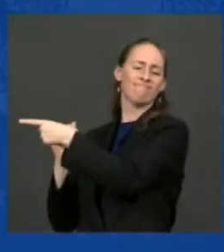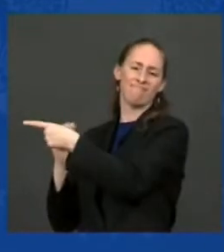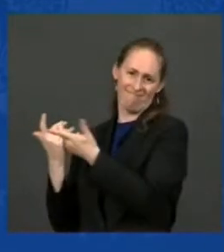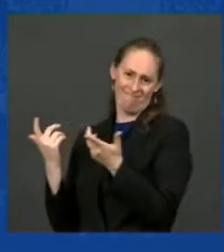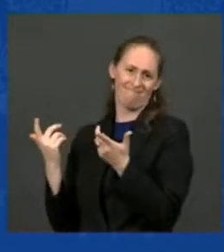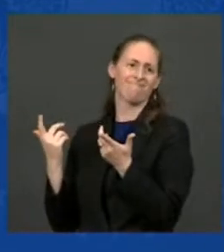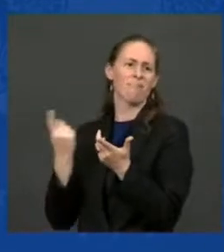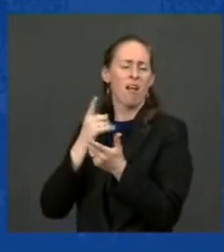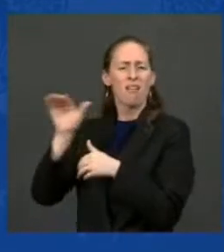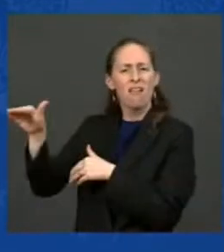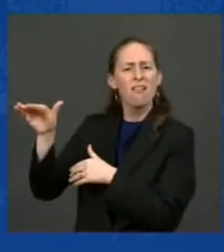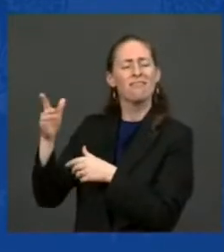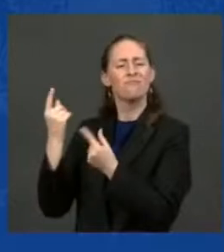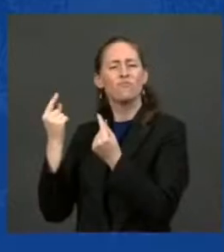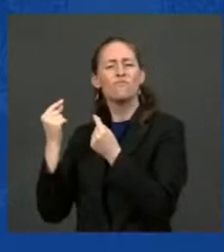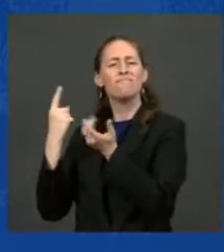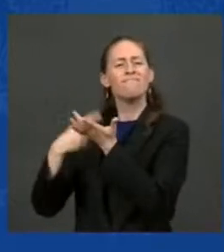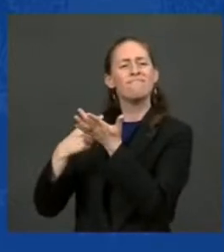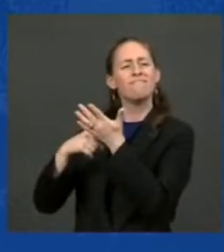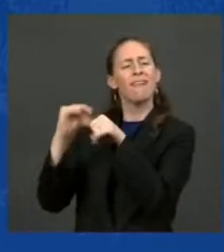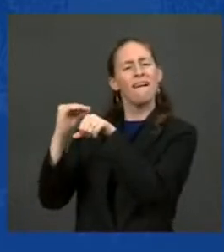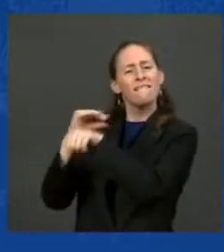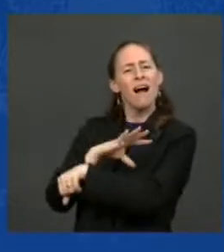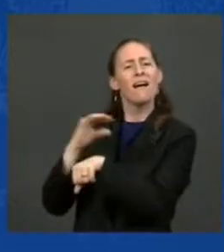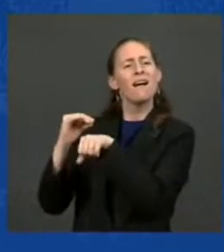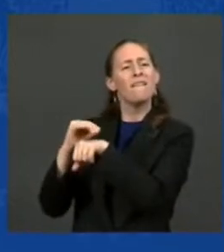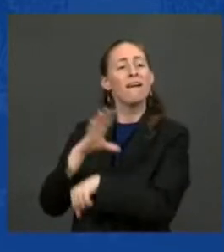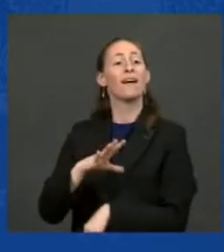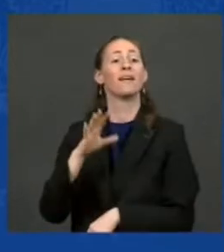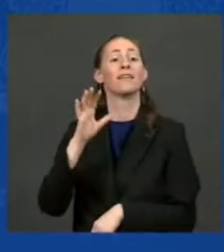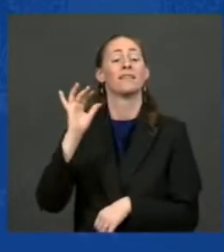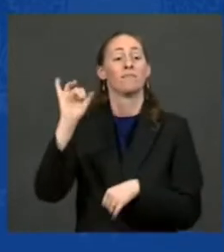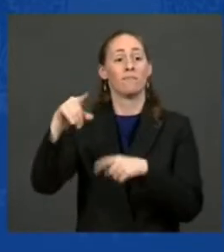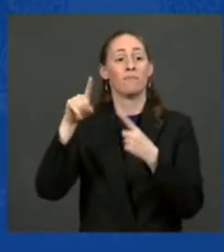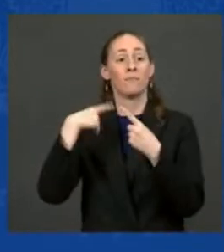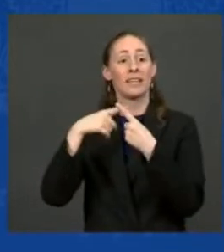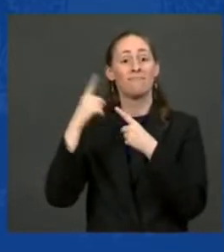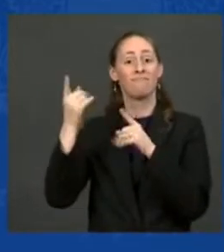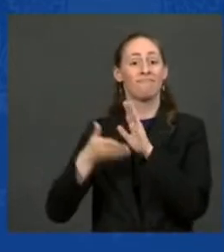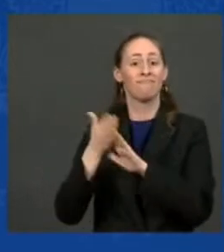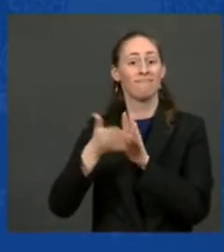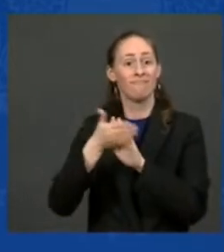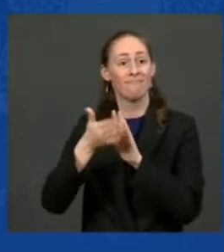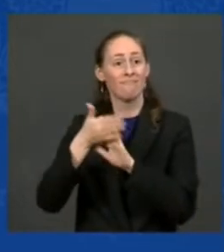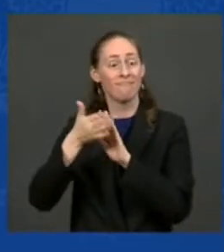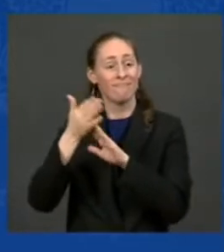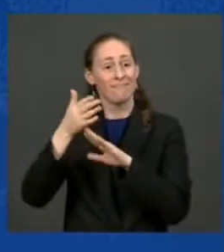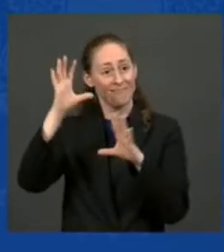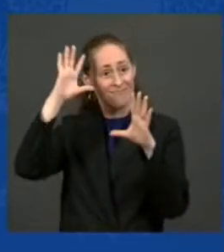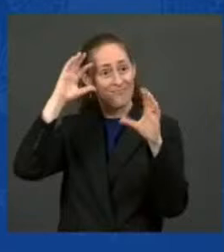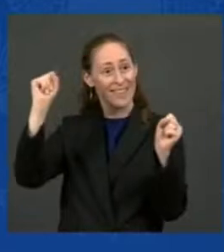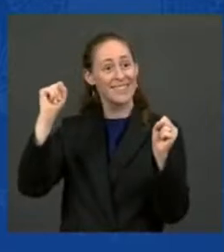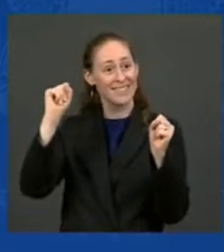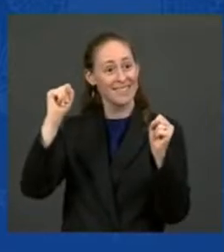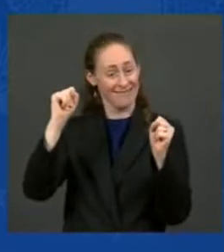Biden. And we were both campaigning for the presidential nomination, which you've all certainly forgotten, in 2007.